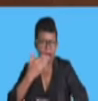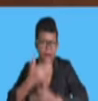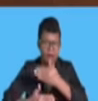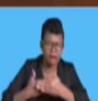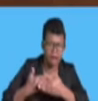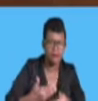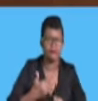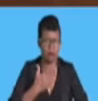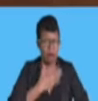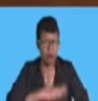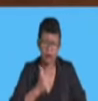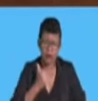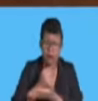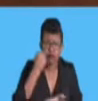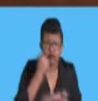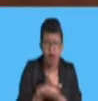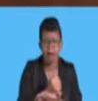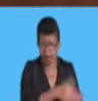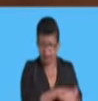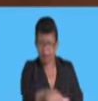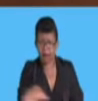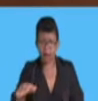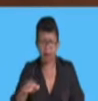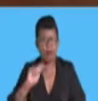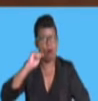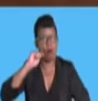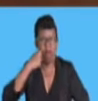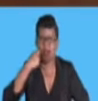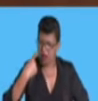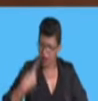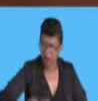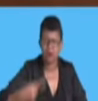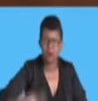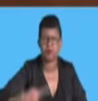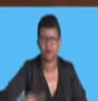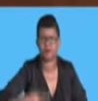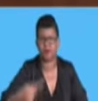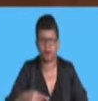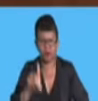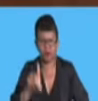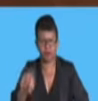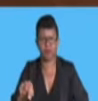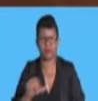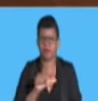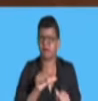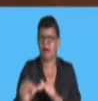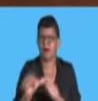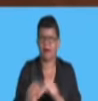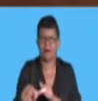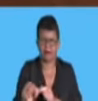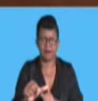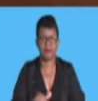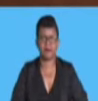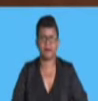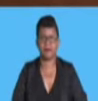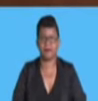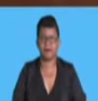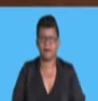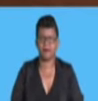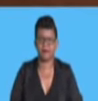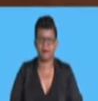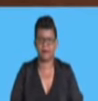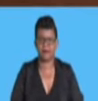them that we will continue to do our best and push and promote